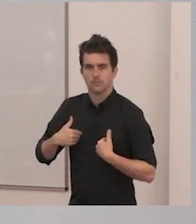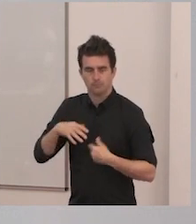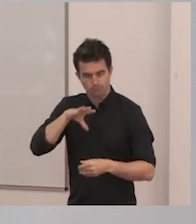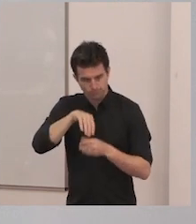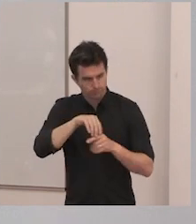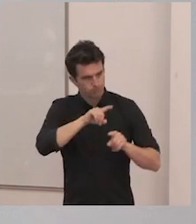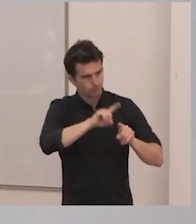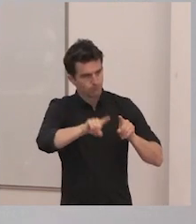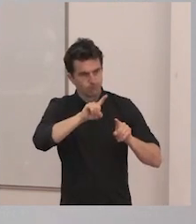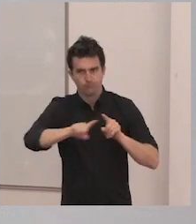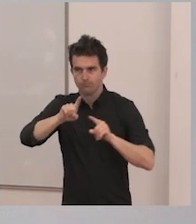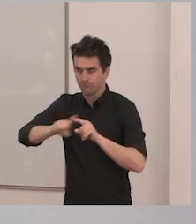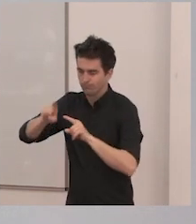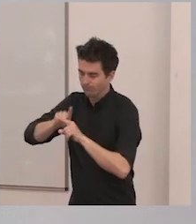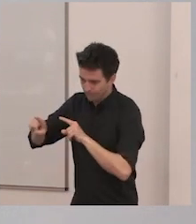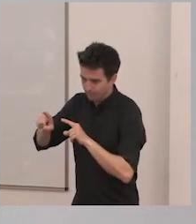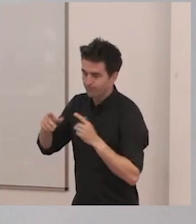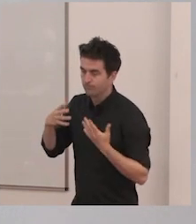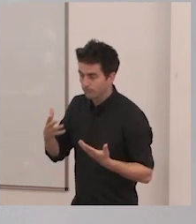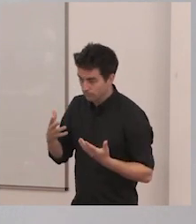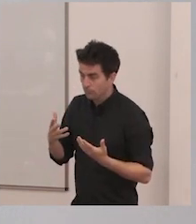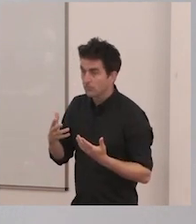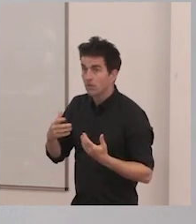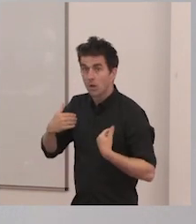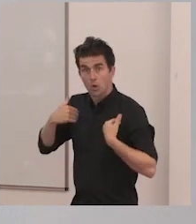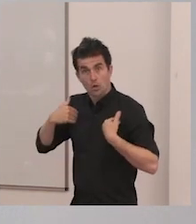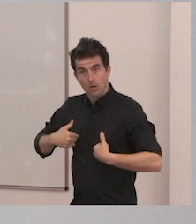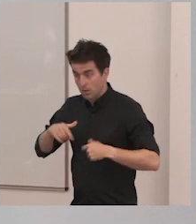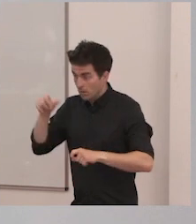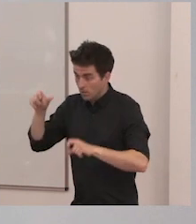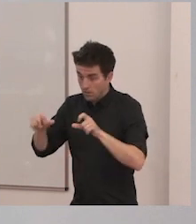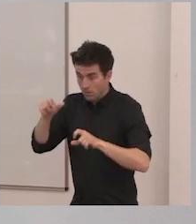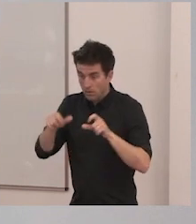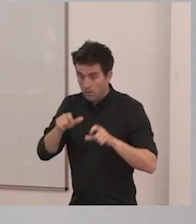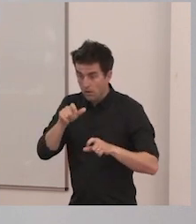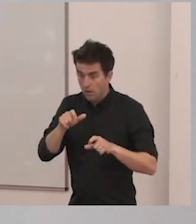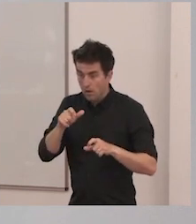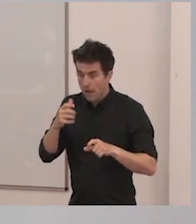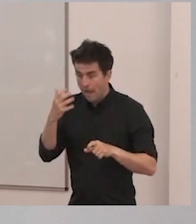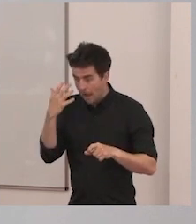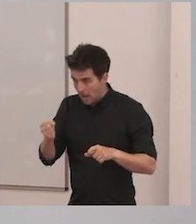of abilities, and that impairment